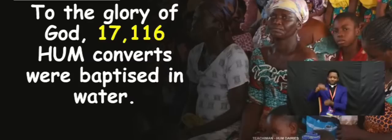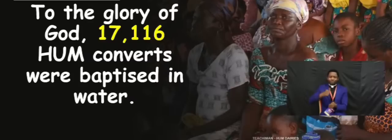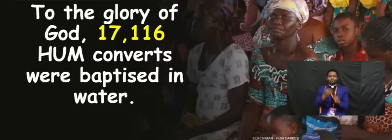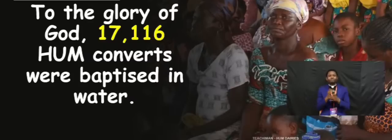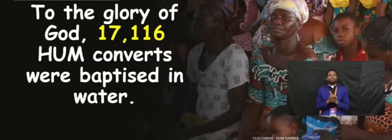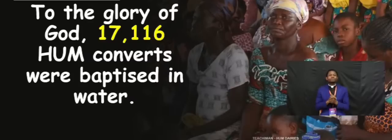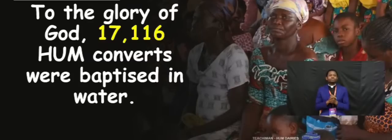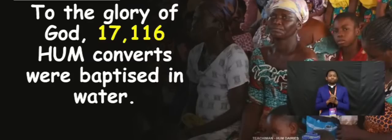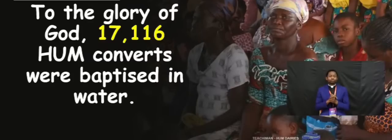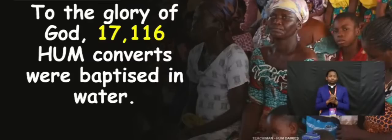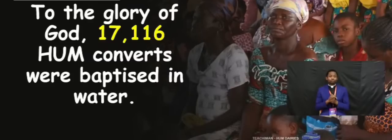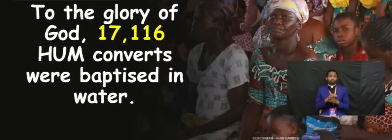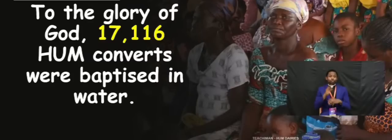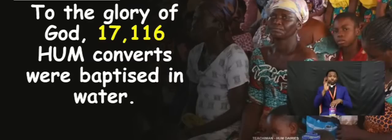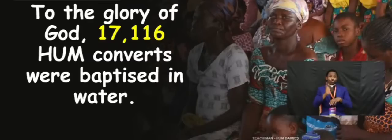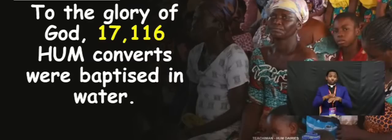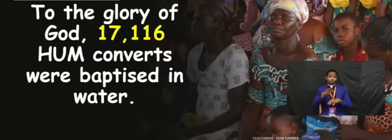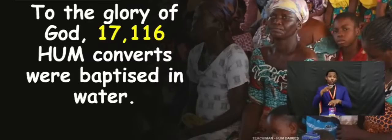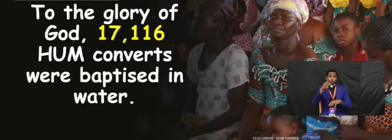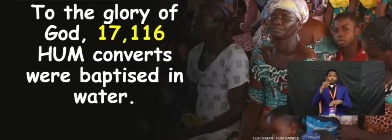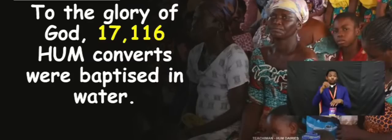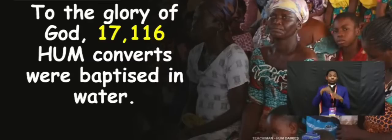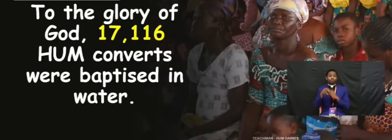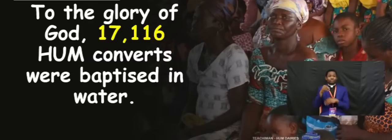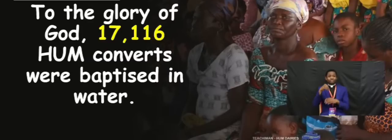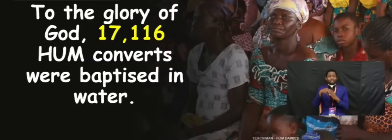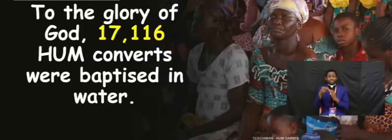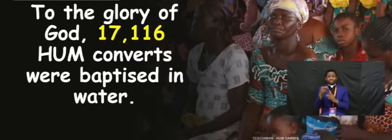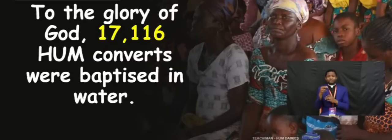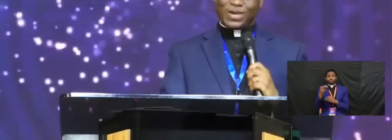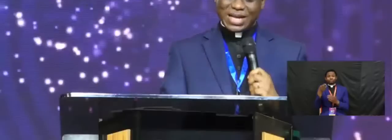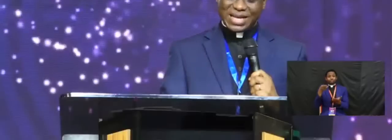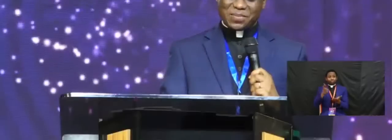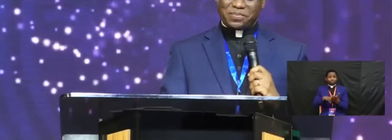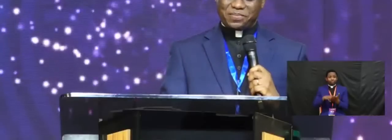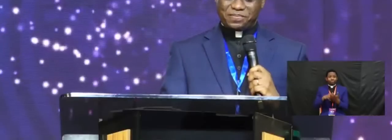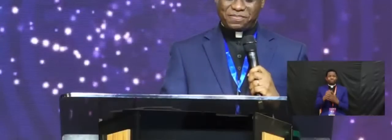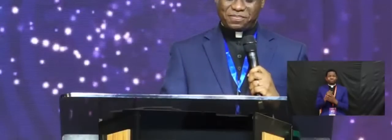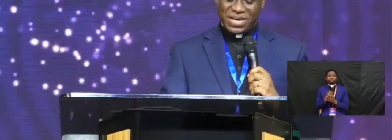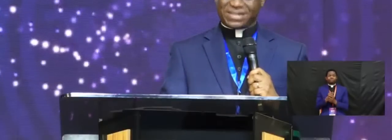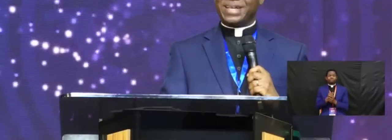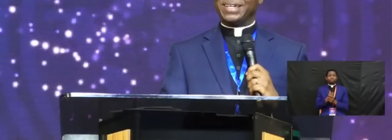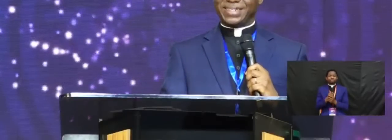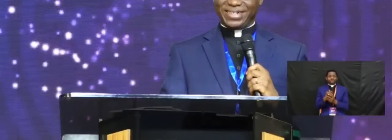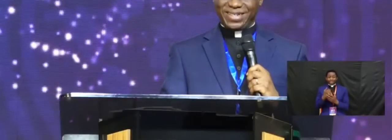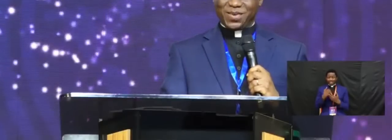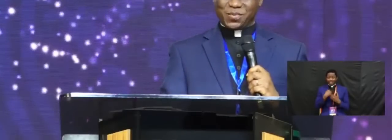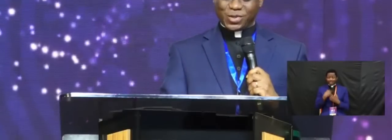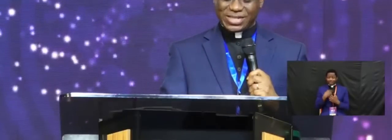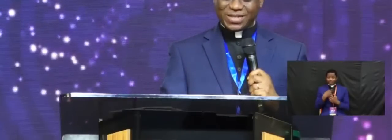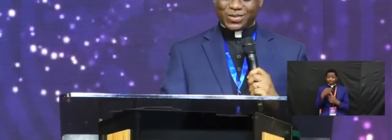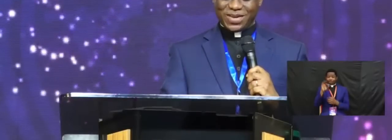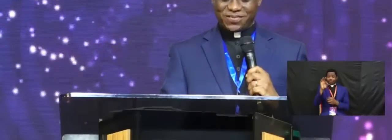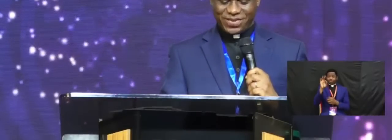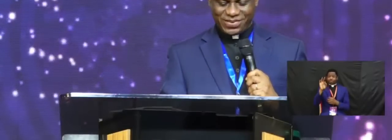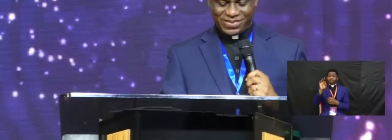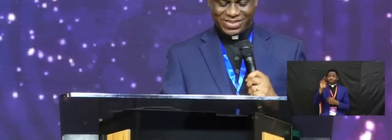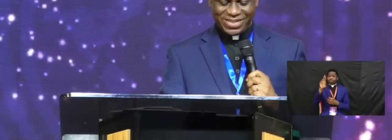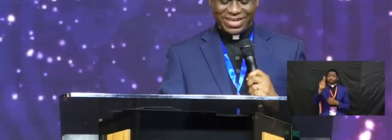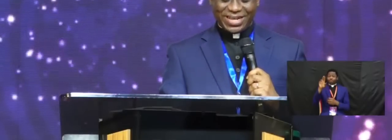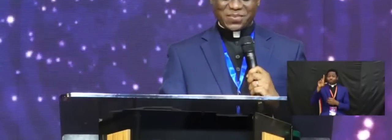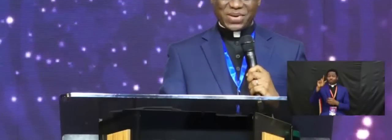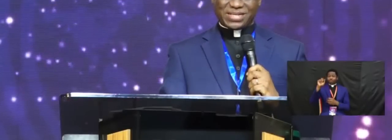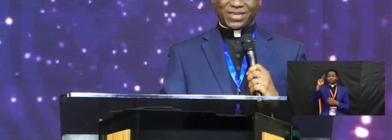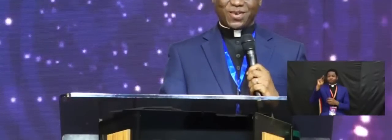Now to the glory of God, in the reporting year, we had a fani pastor posted to the